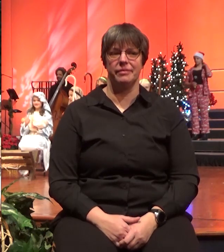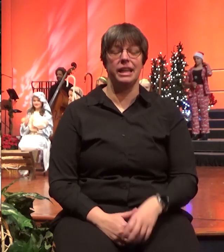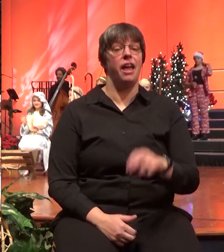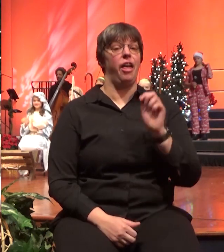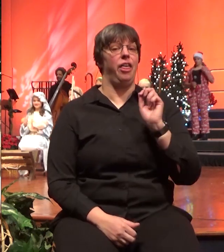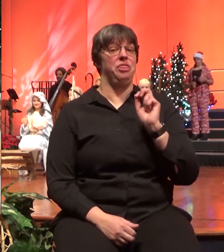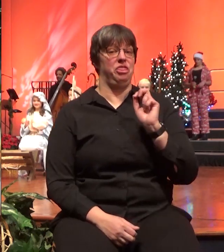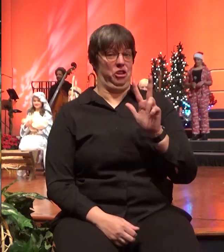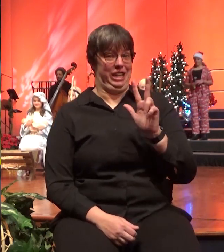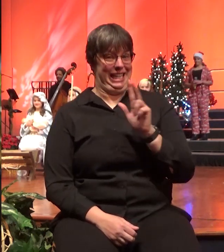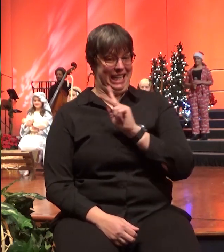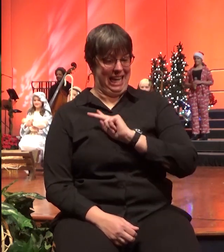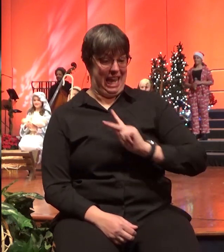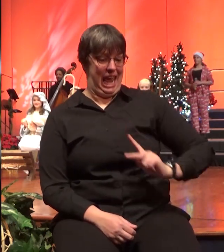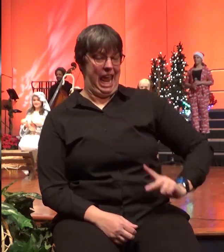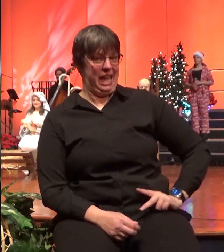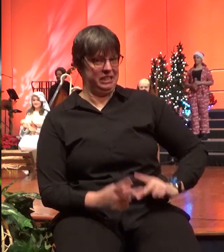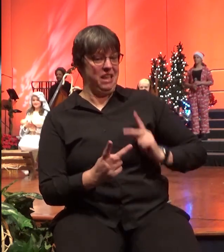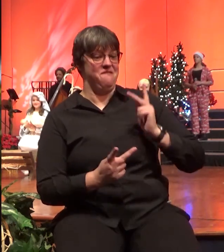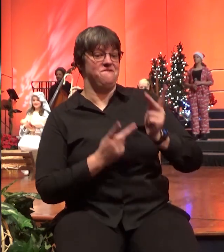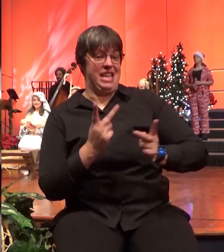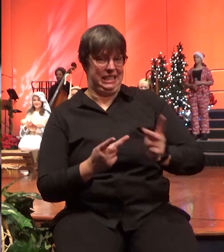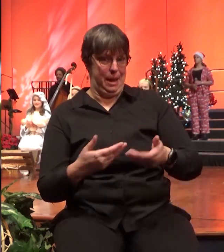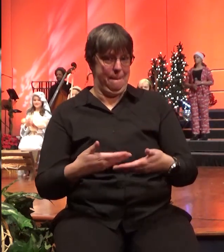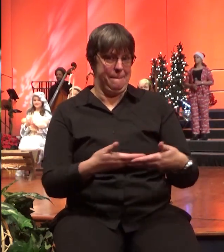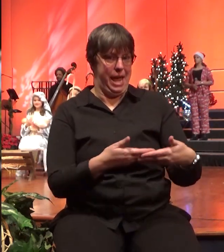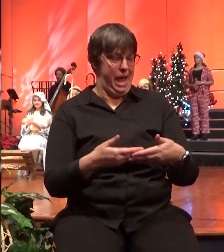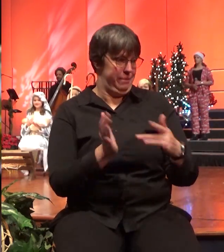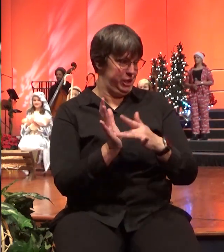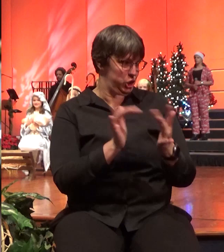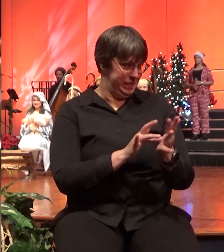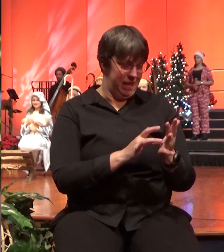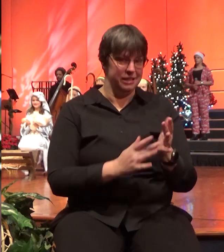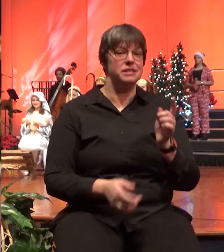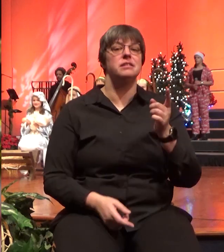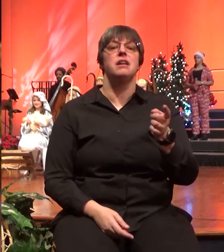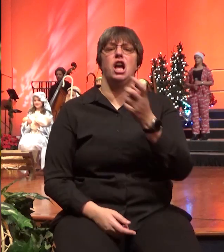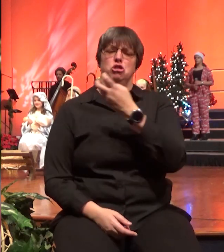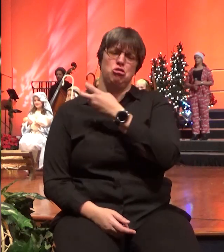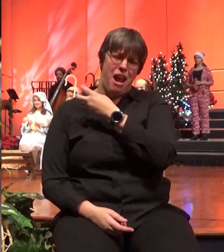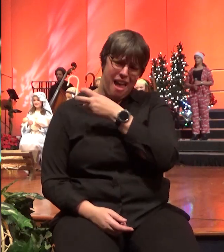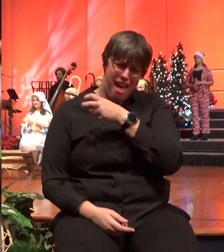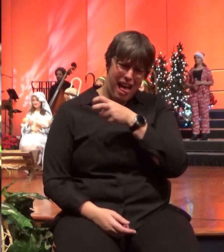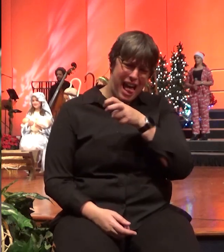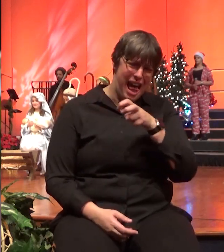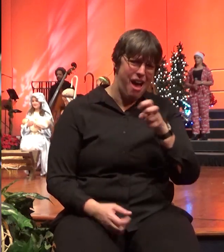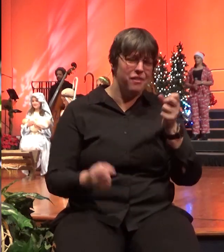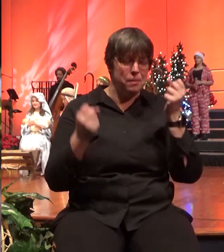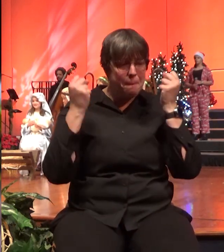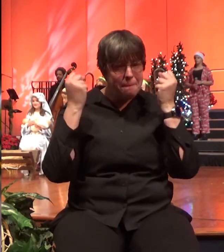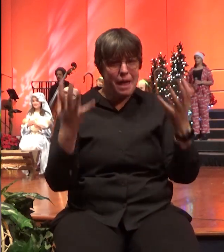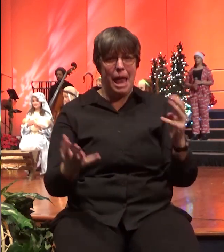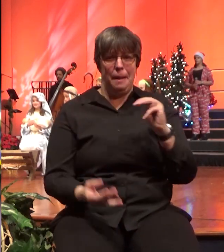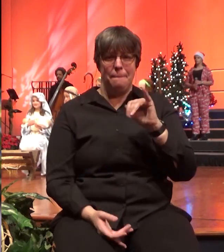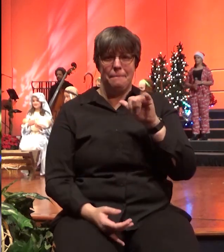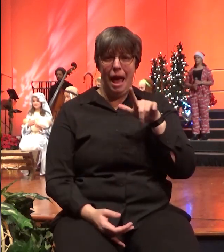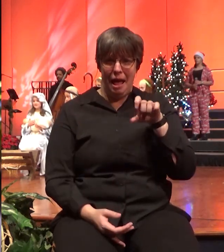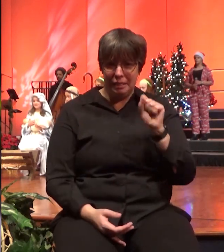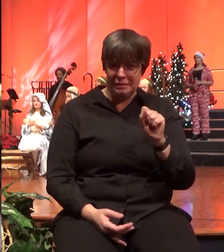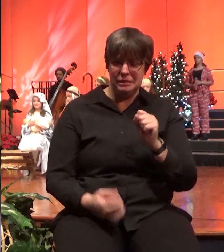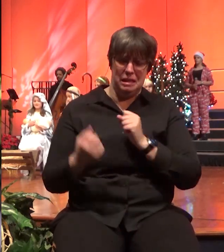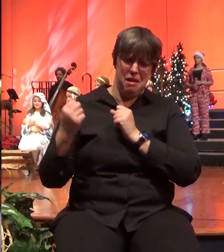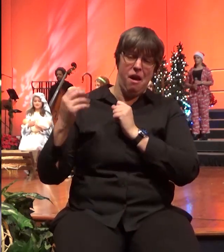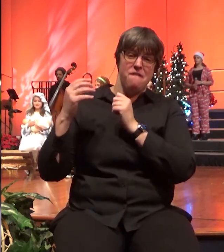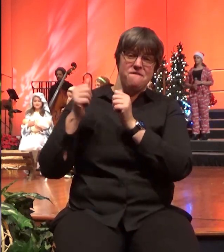Three kings visited baby Jesus. They traveled many miles, following a